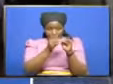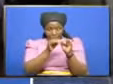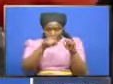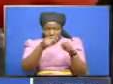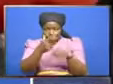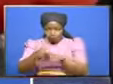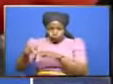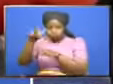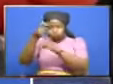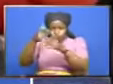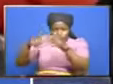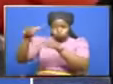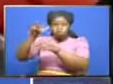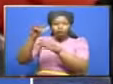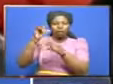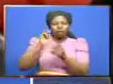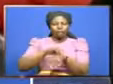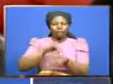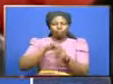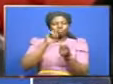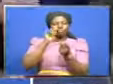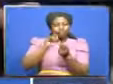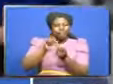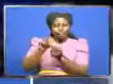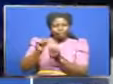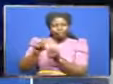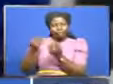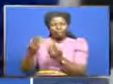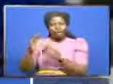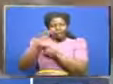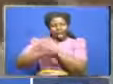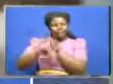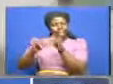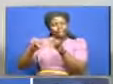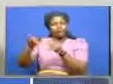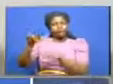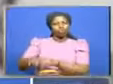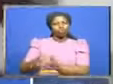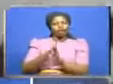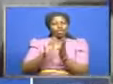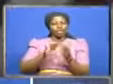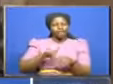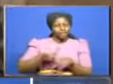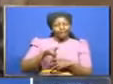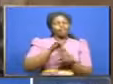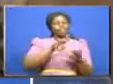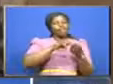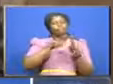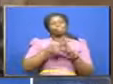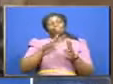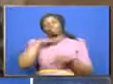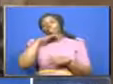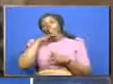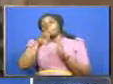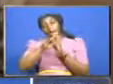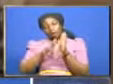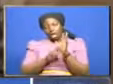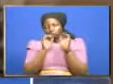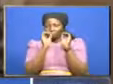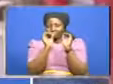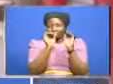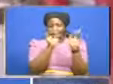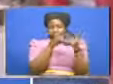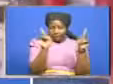higher, as testing rates in many countries remain low, with virus-related deaths not being recorded. However, according